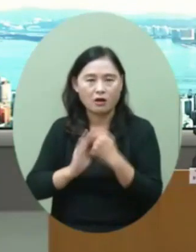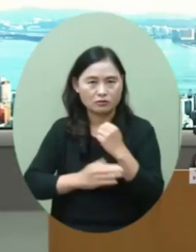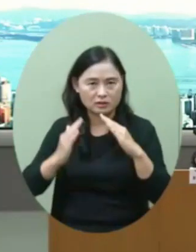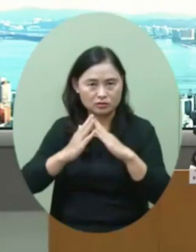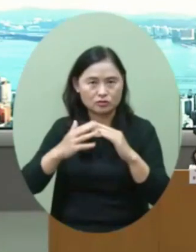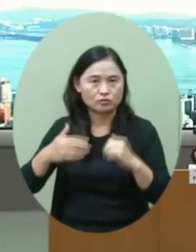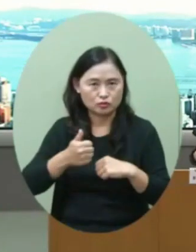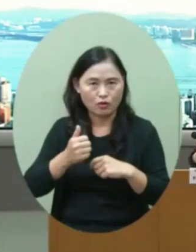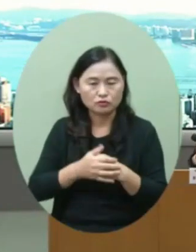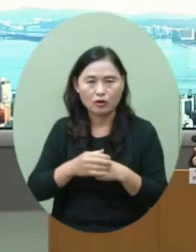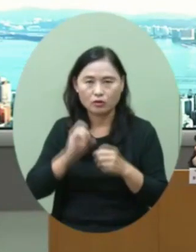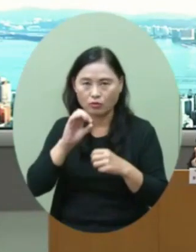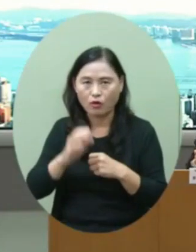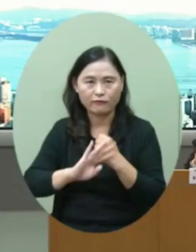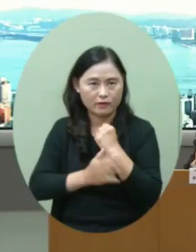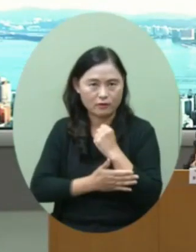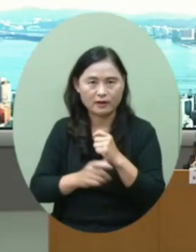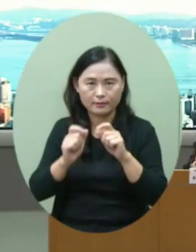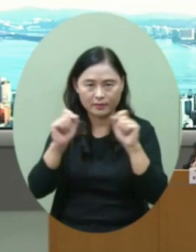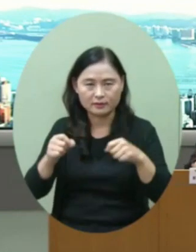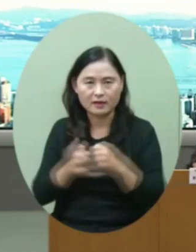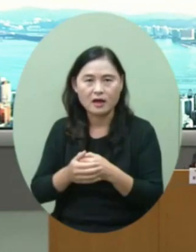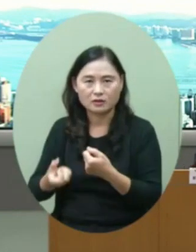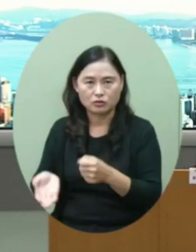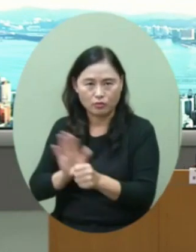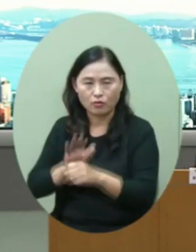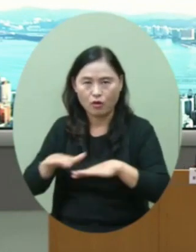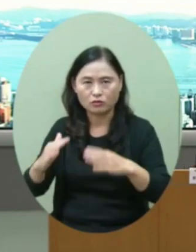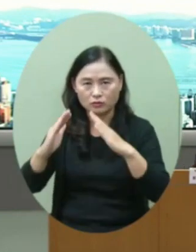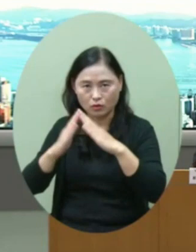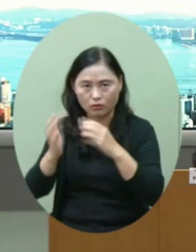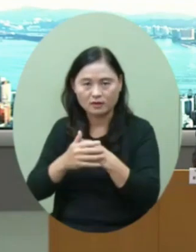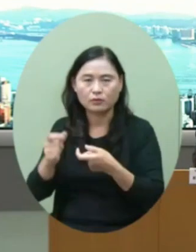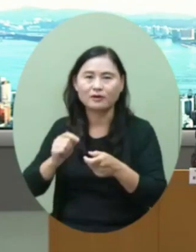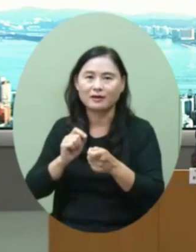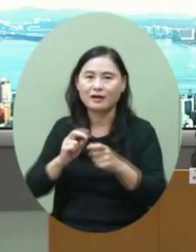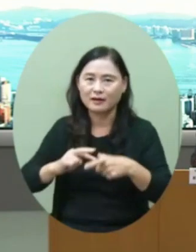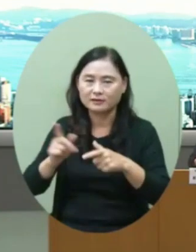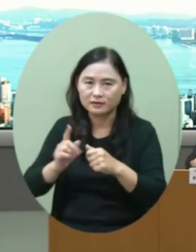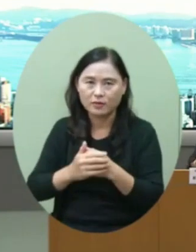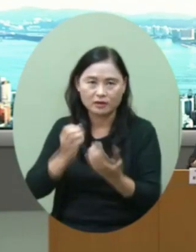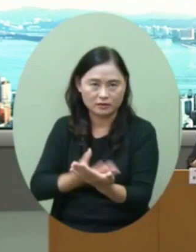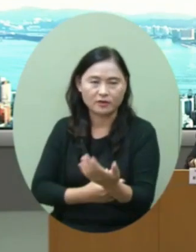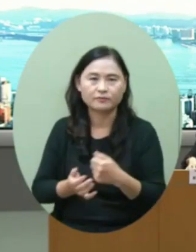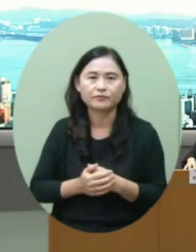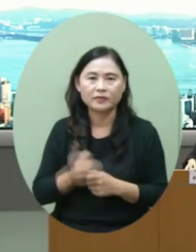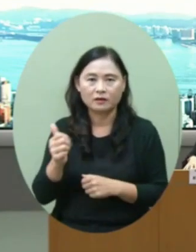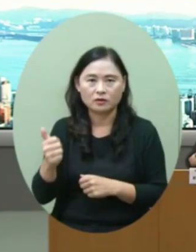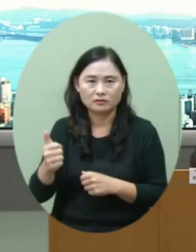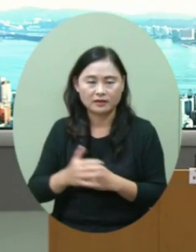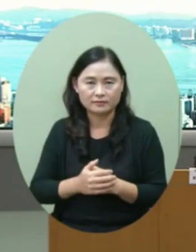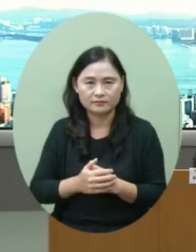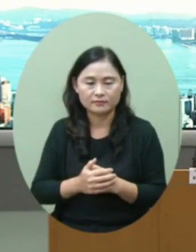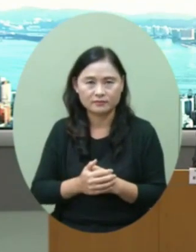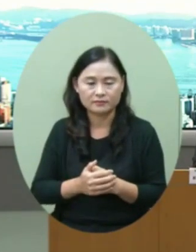enjoy long-term stability. Now, I will ask the Secretary for Justice to tell you something, and then the Secretary for Security